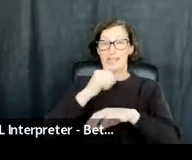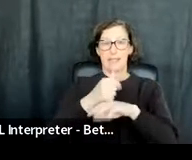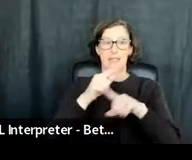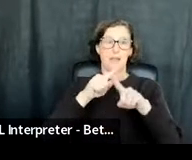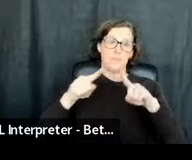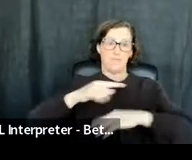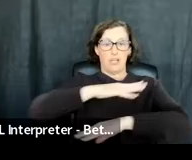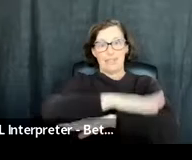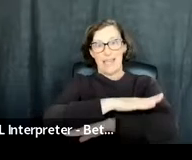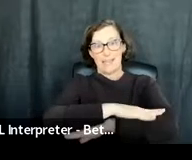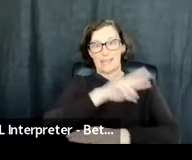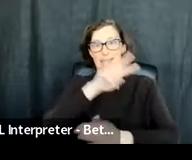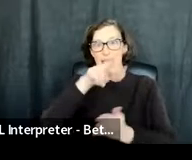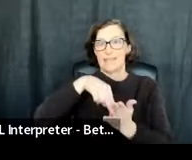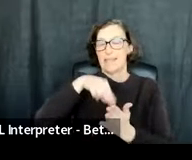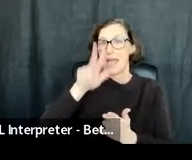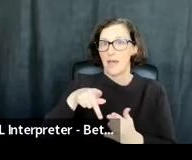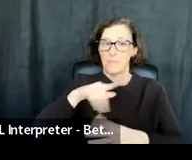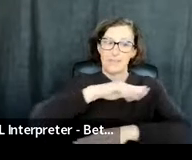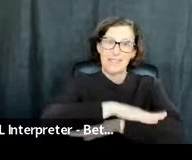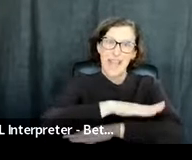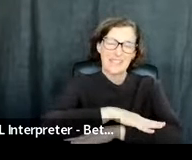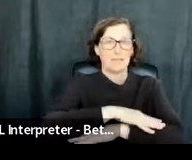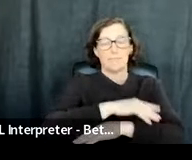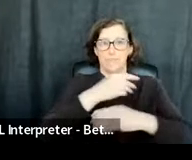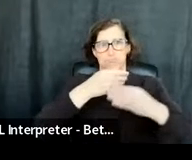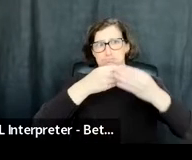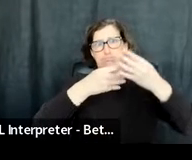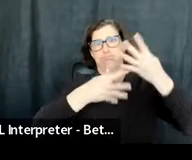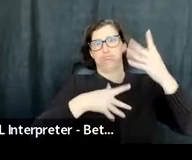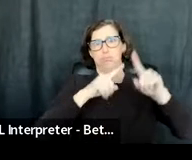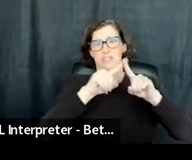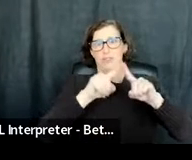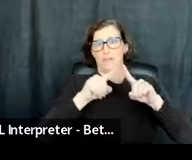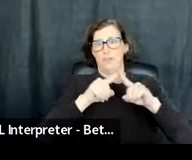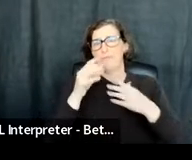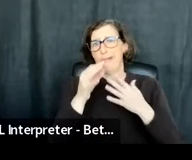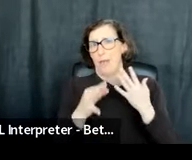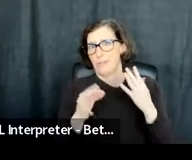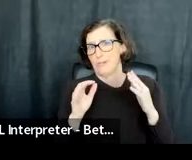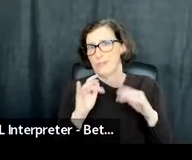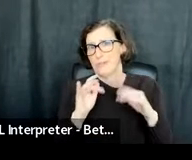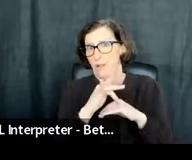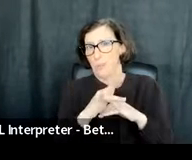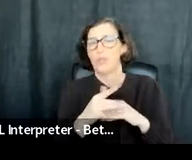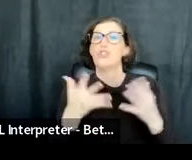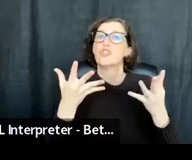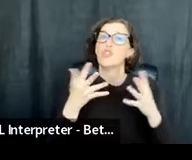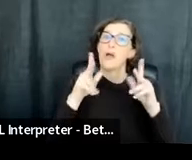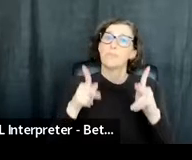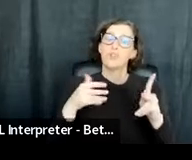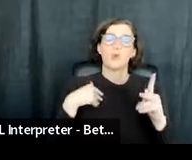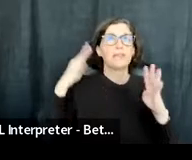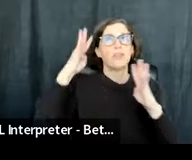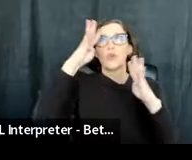sit-stand desks. I mean, ergonomic chairs. It goes on and on and on. So you want somebody that has sort of a creative